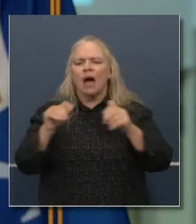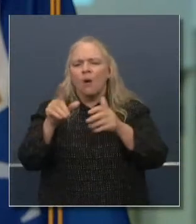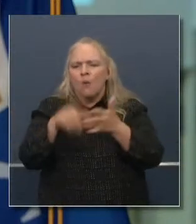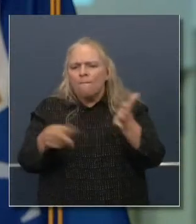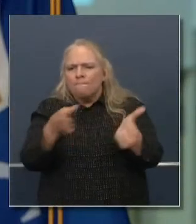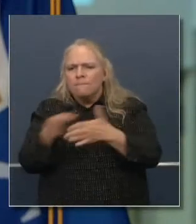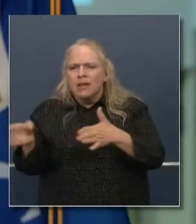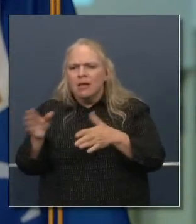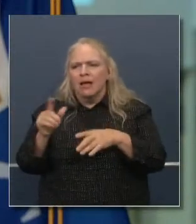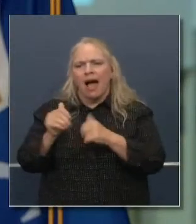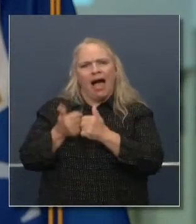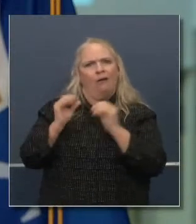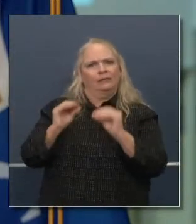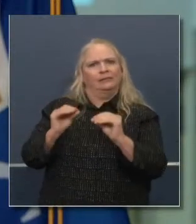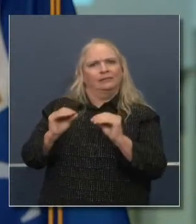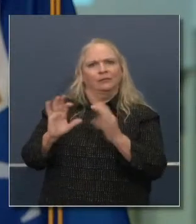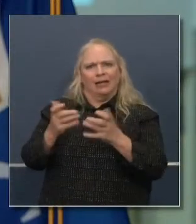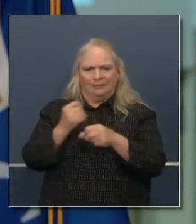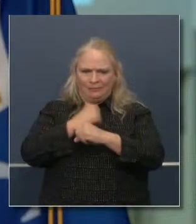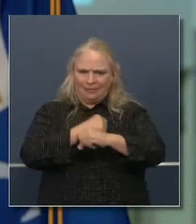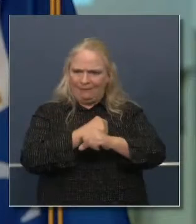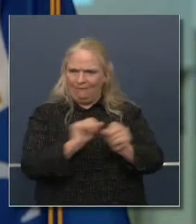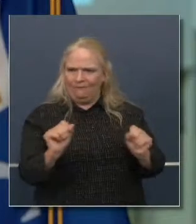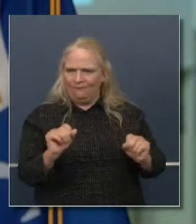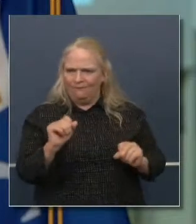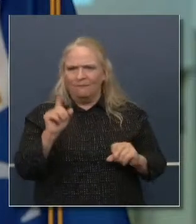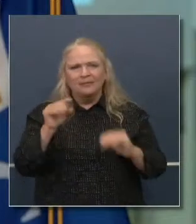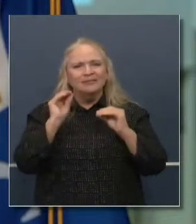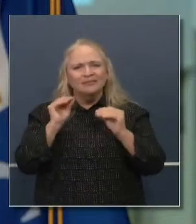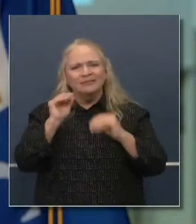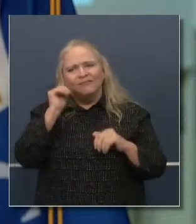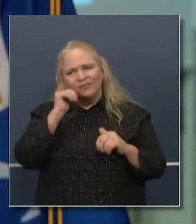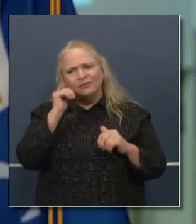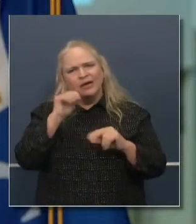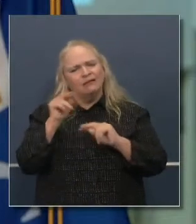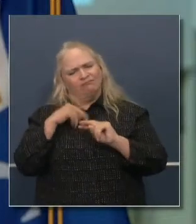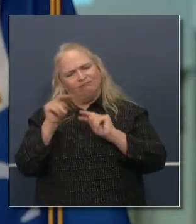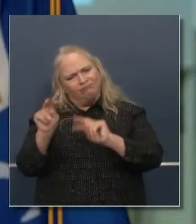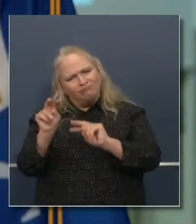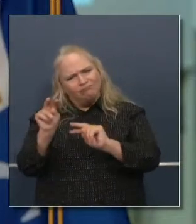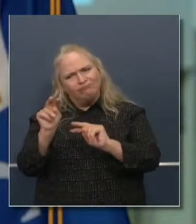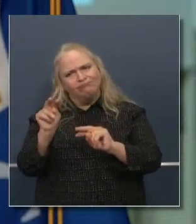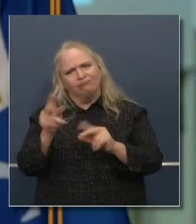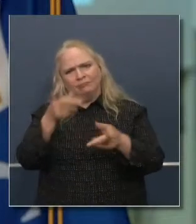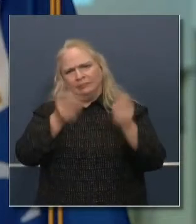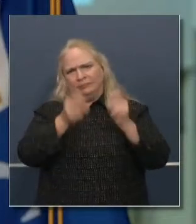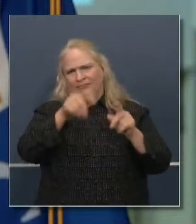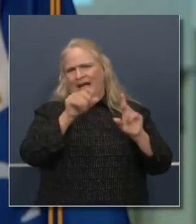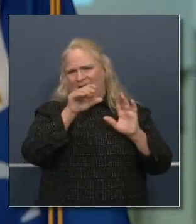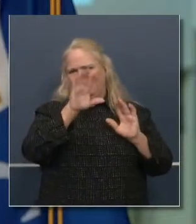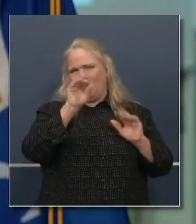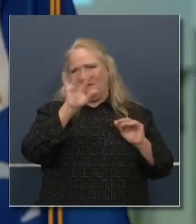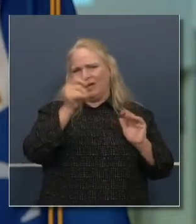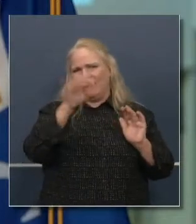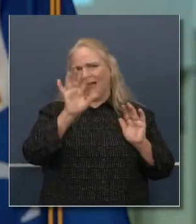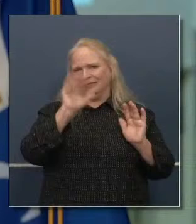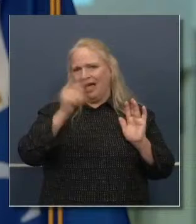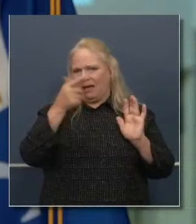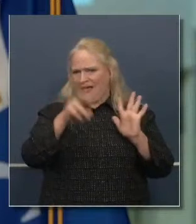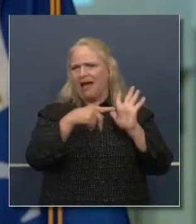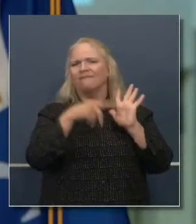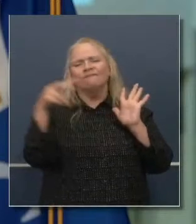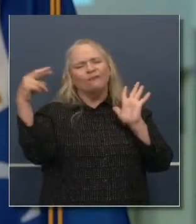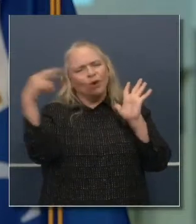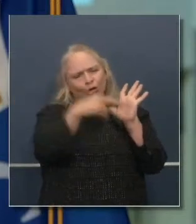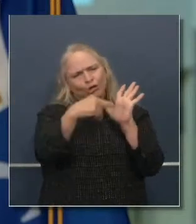We're monitoring this in real time. As I made very clear in the last answer, we, over the course of the last number of